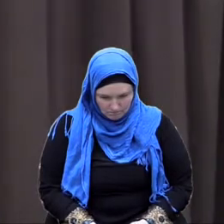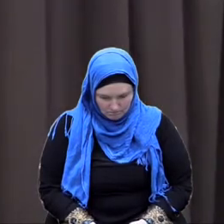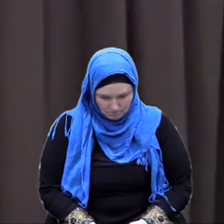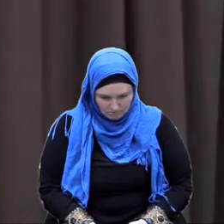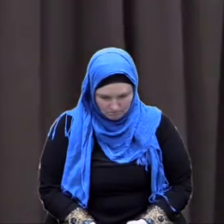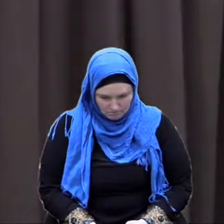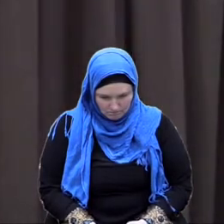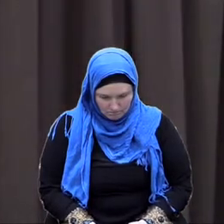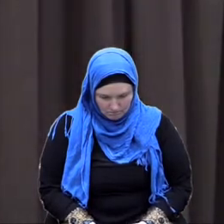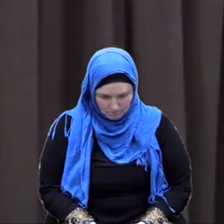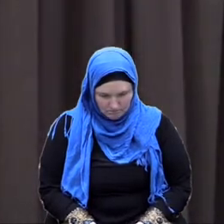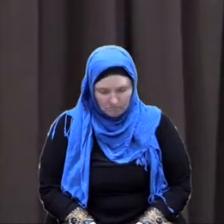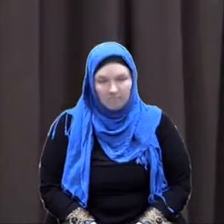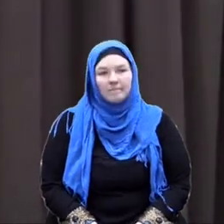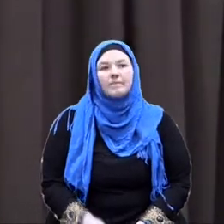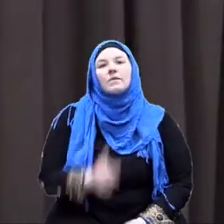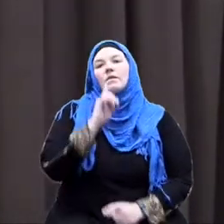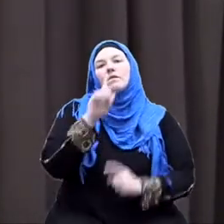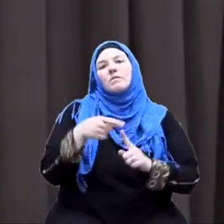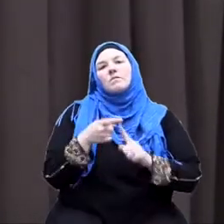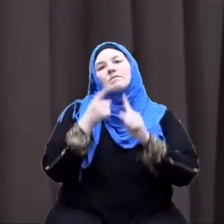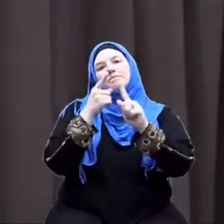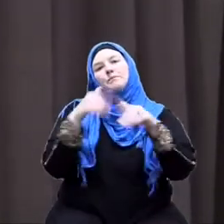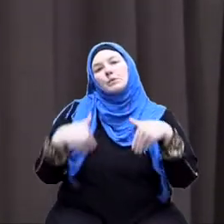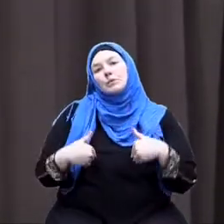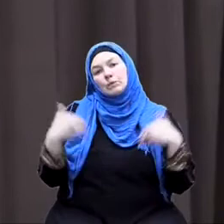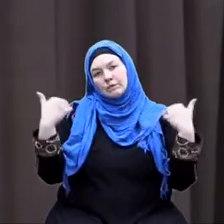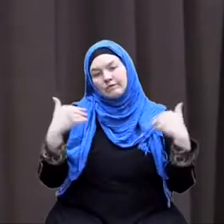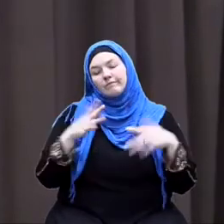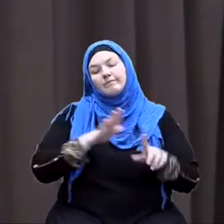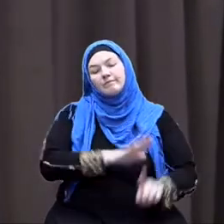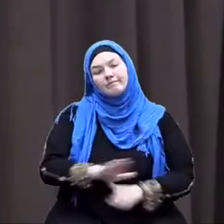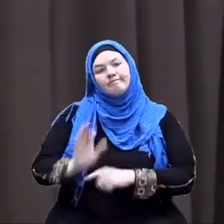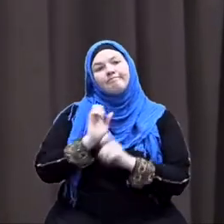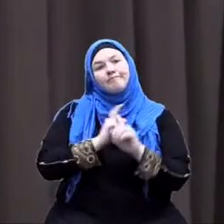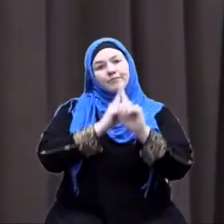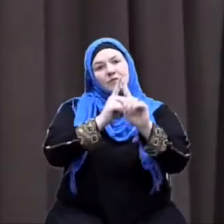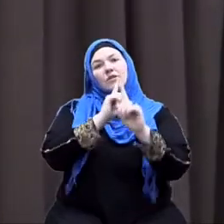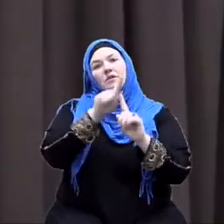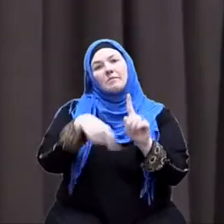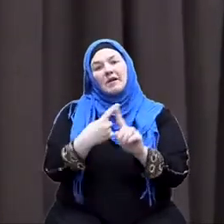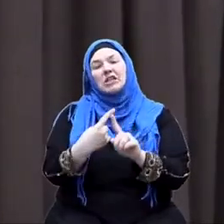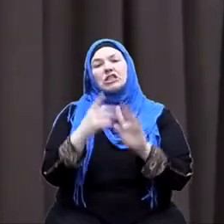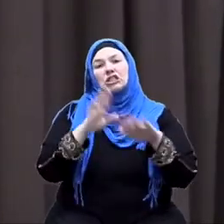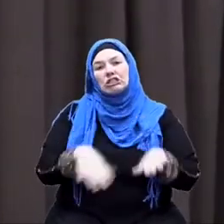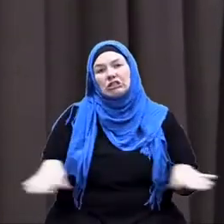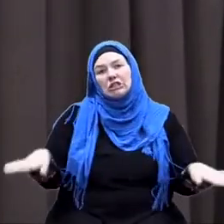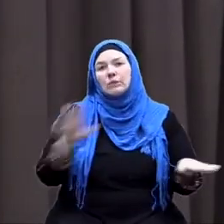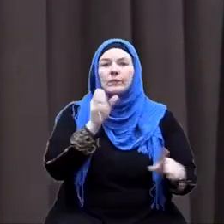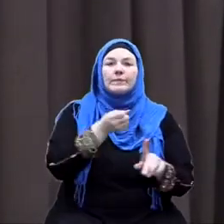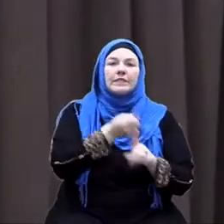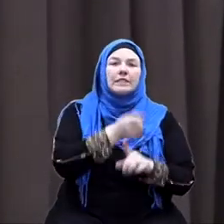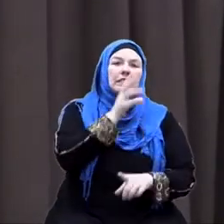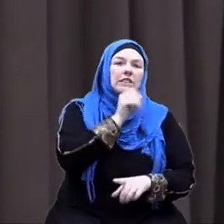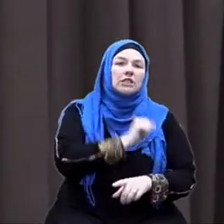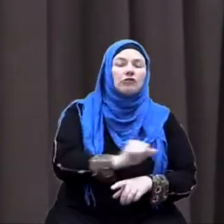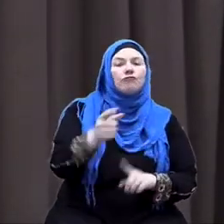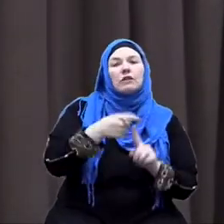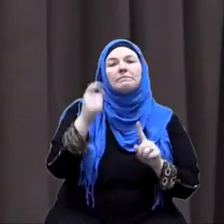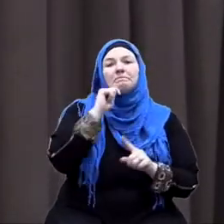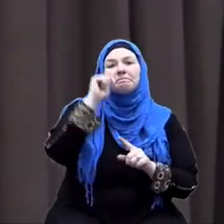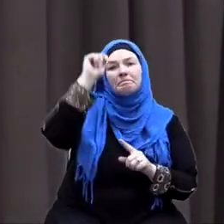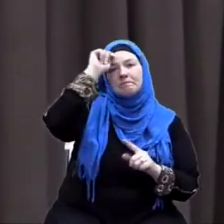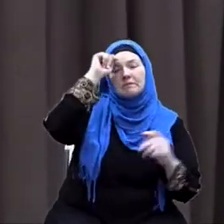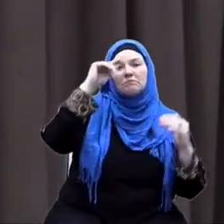regarding their mission. I'm talking about our children who have reached the age of puberty